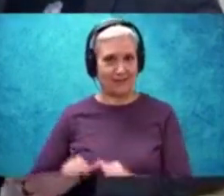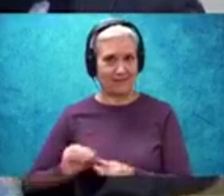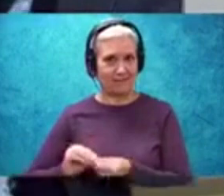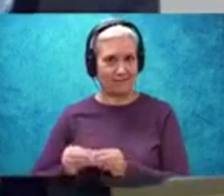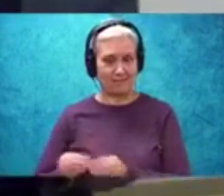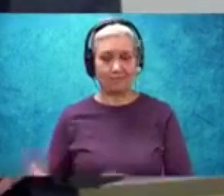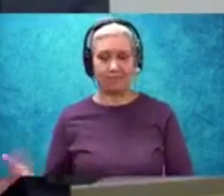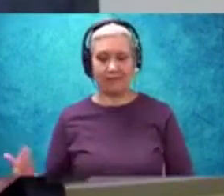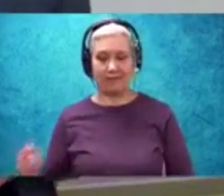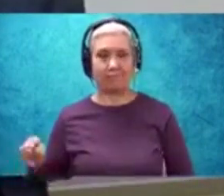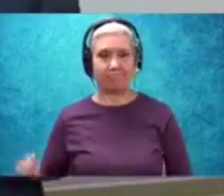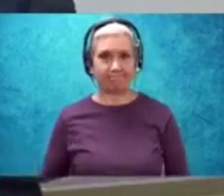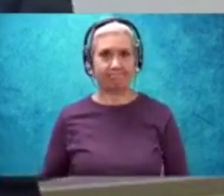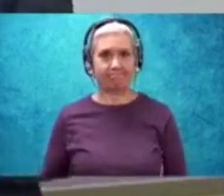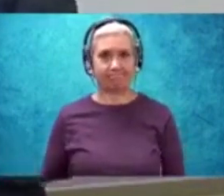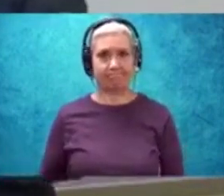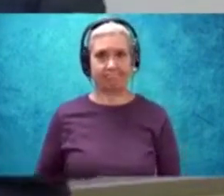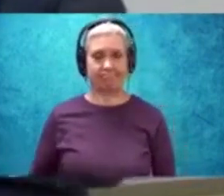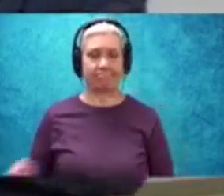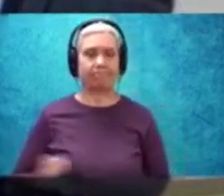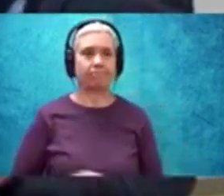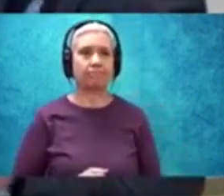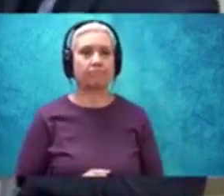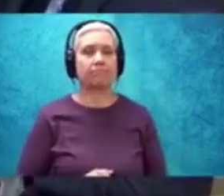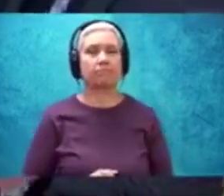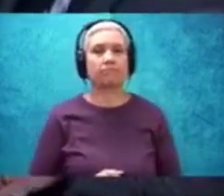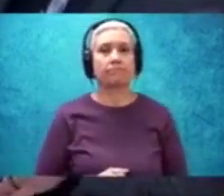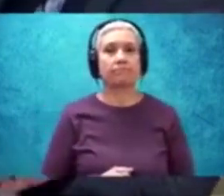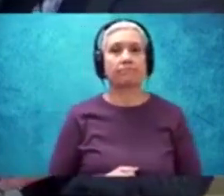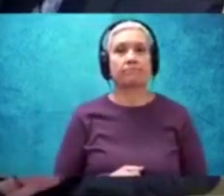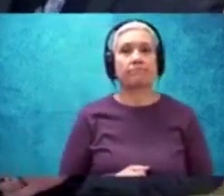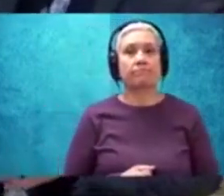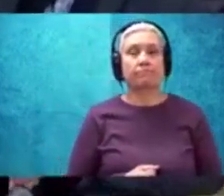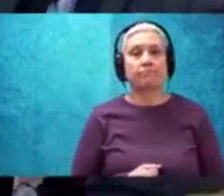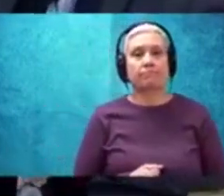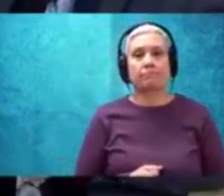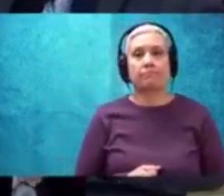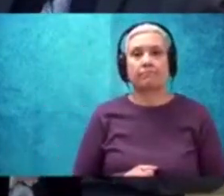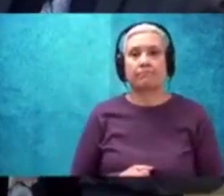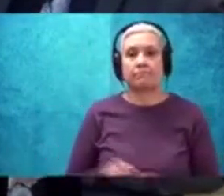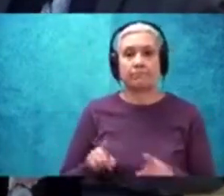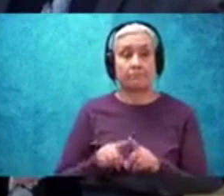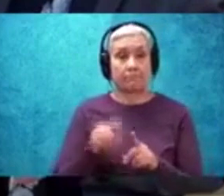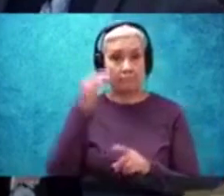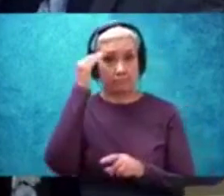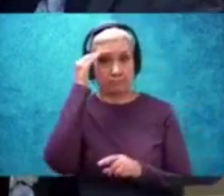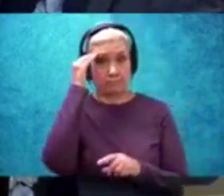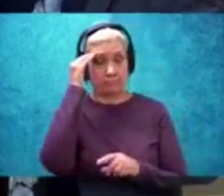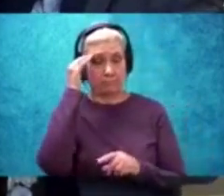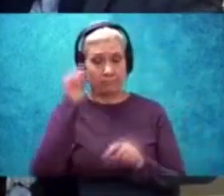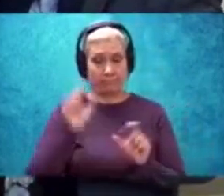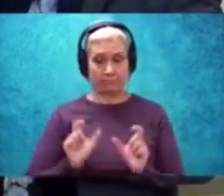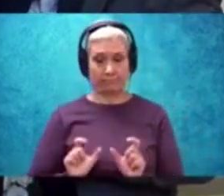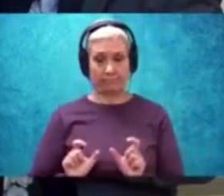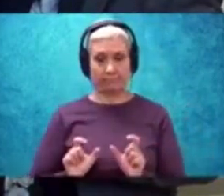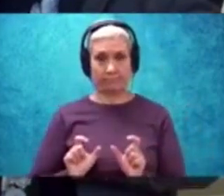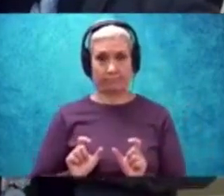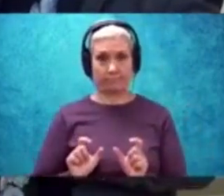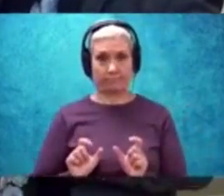15 is going to be there. But what we know too is that these two on our